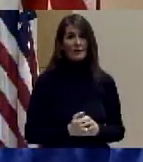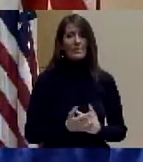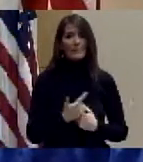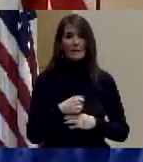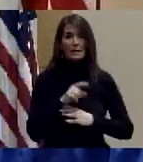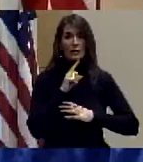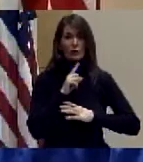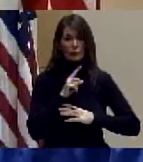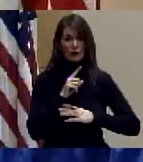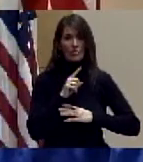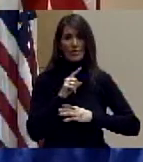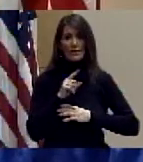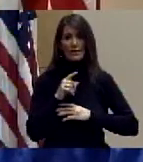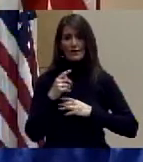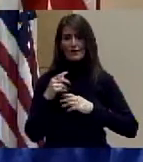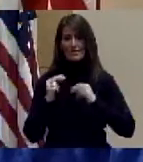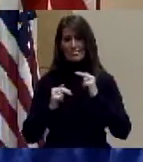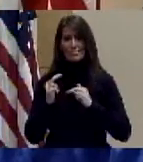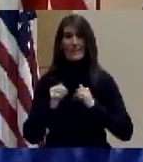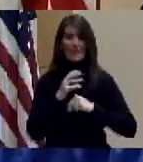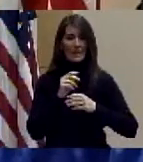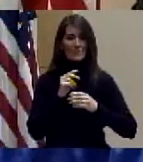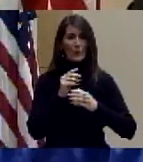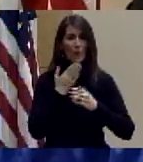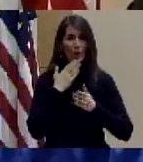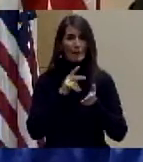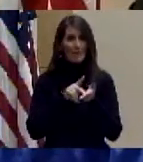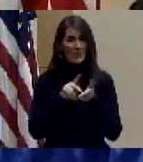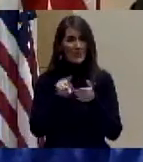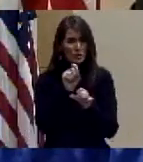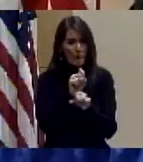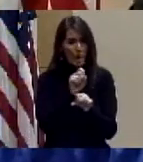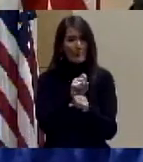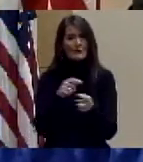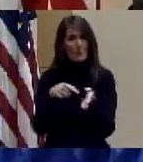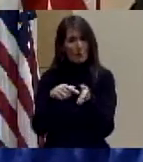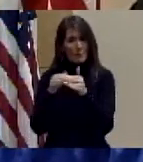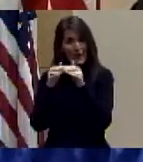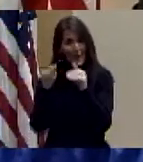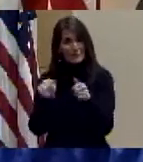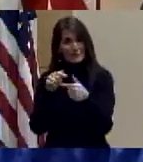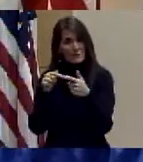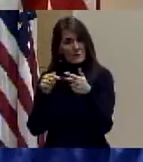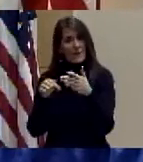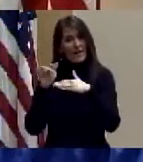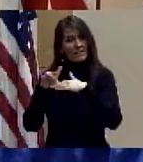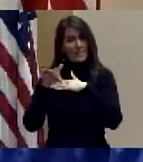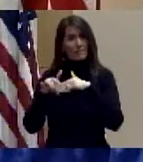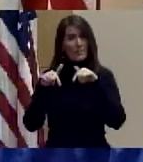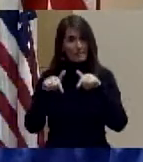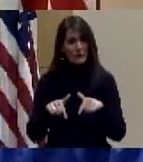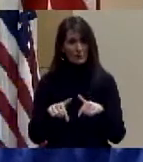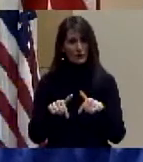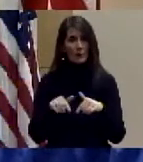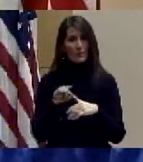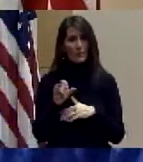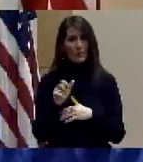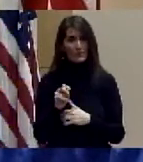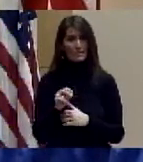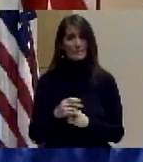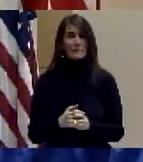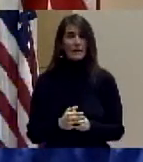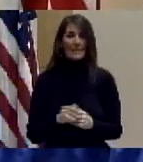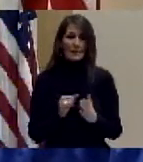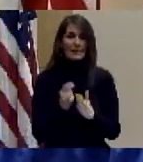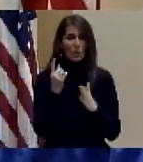facilities, well-paid jobs, and affordable housing are available in Brighton is